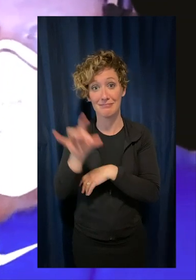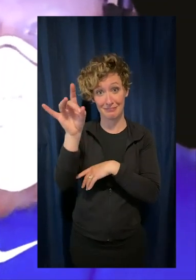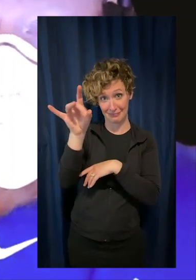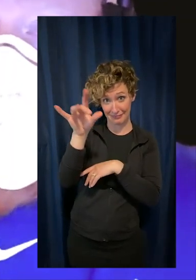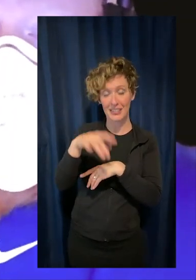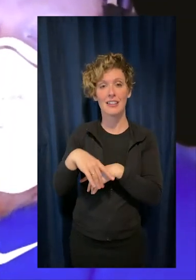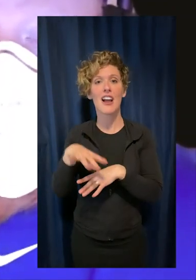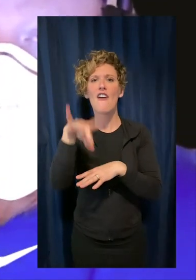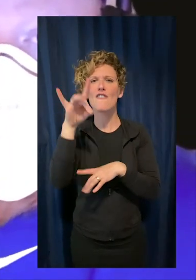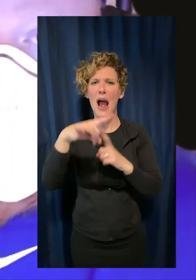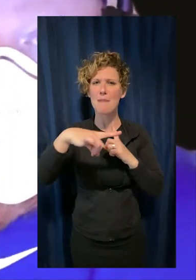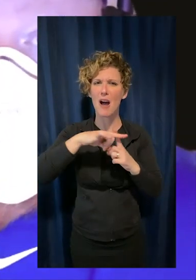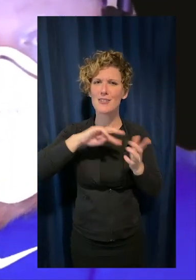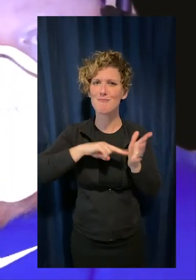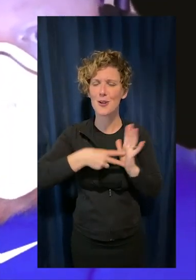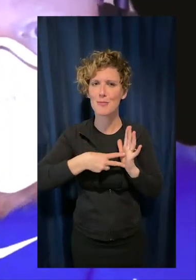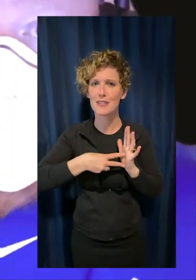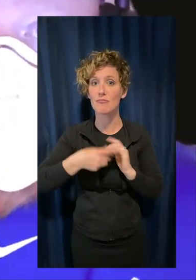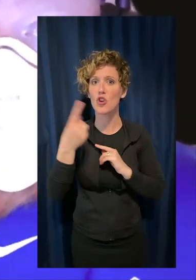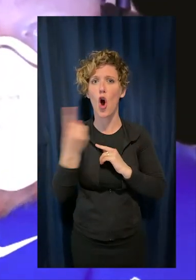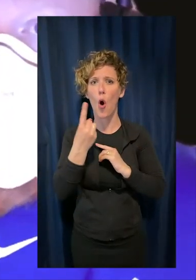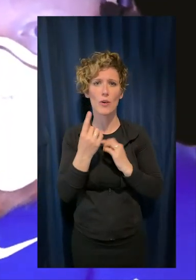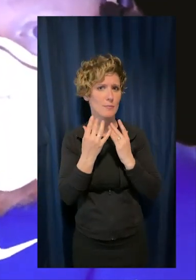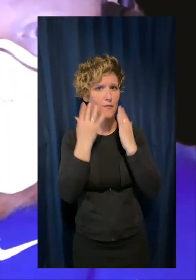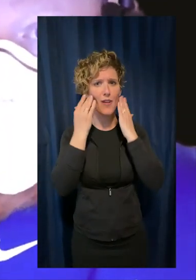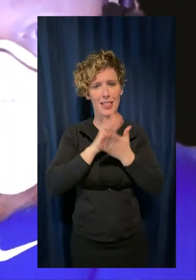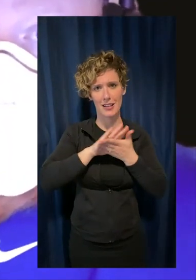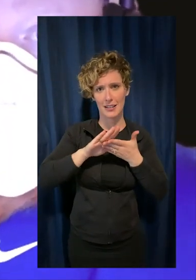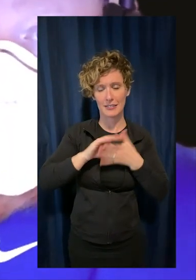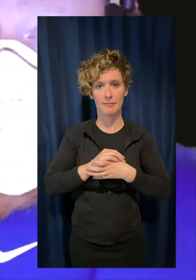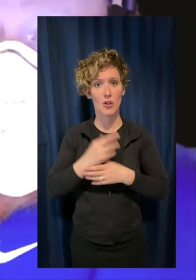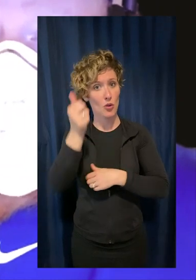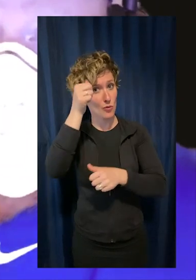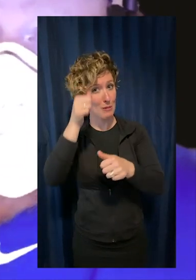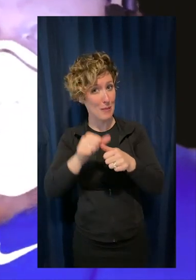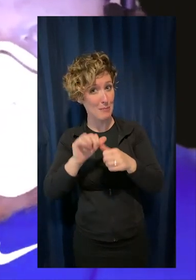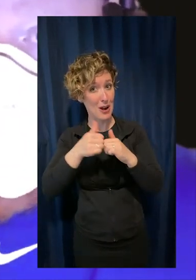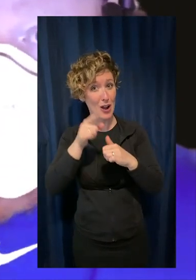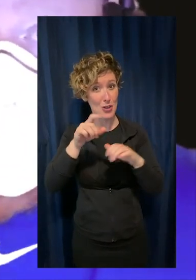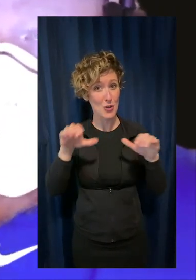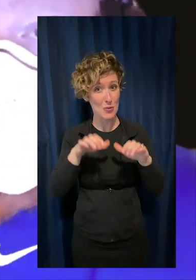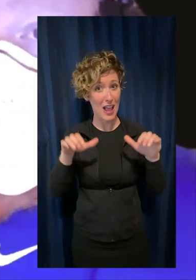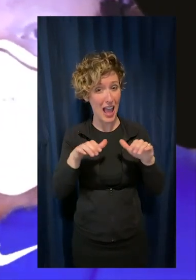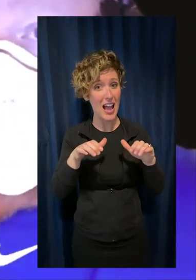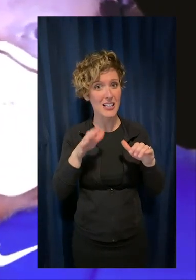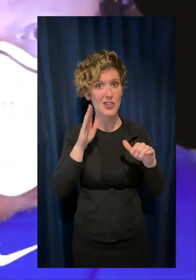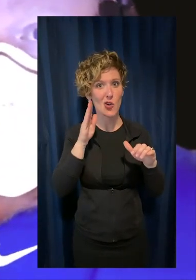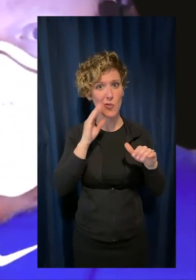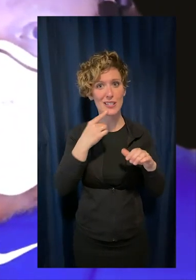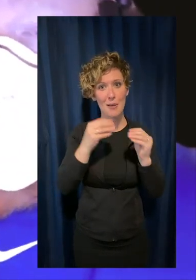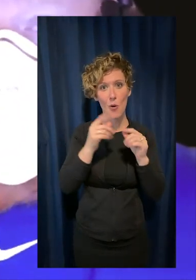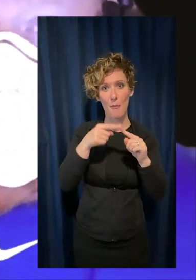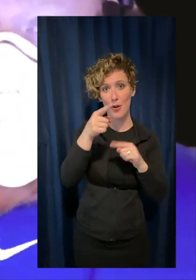purpose. Always be humble and kind. Remember, how you treat other people says more about you than it does other